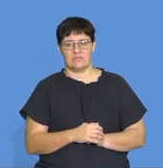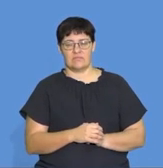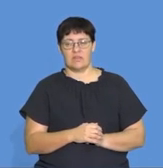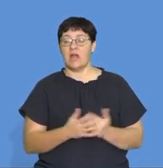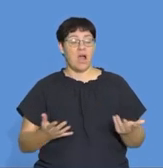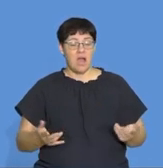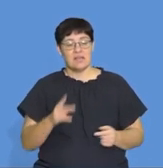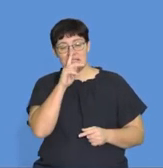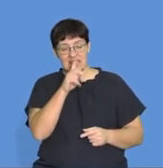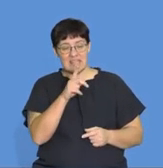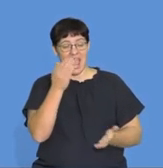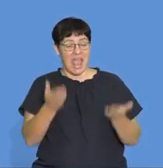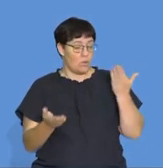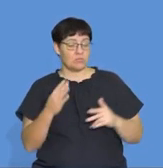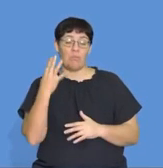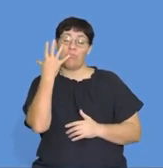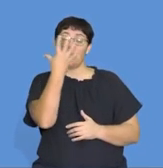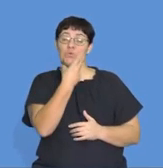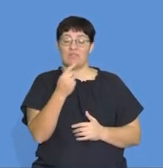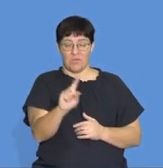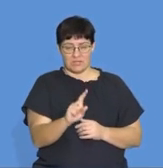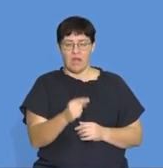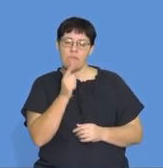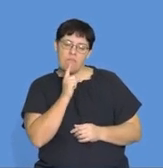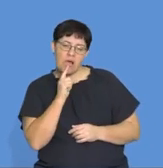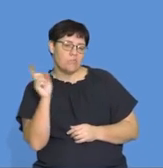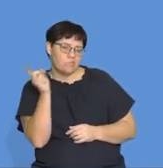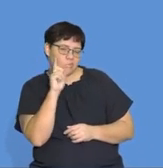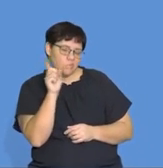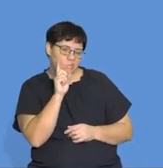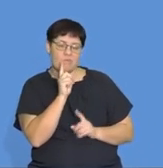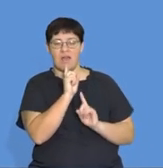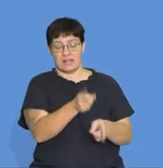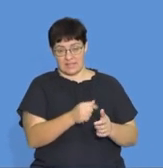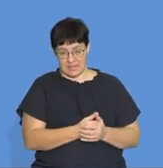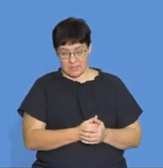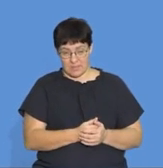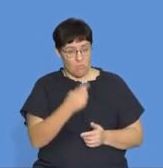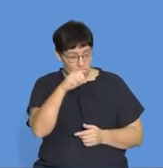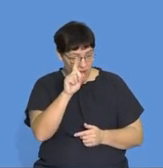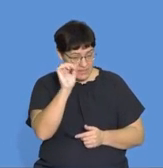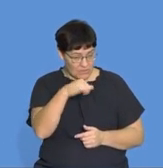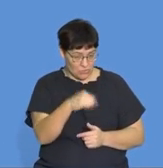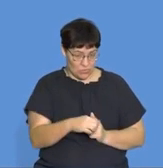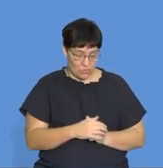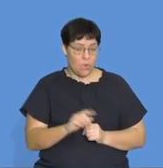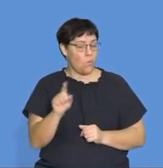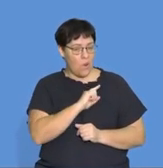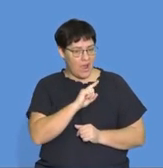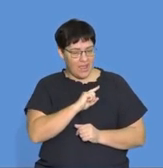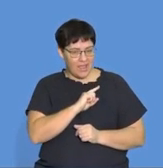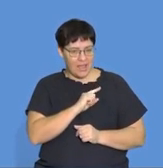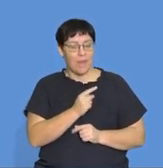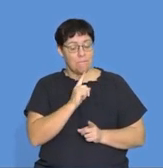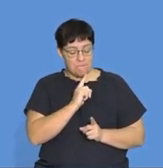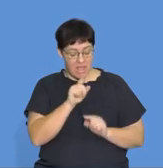to equations is that you can always test your answer whether you are correct or not. By doing what? By substituting the